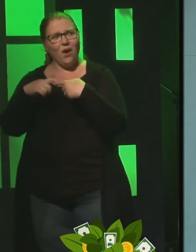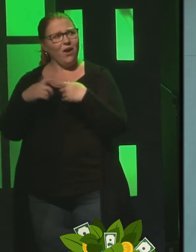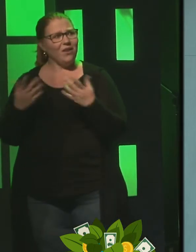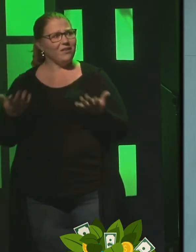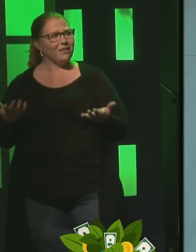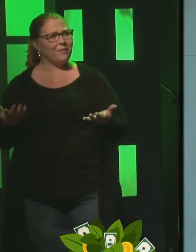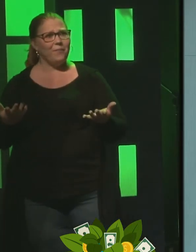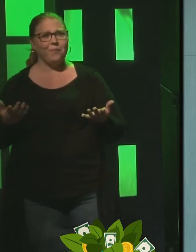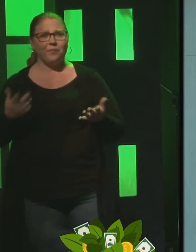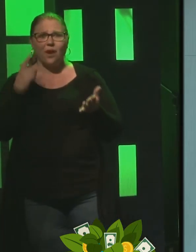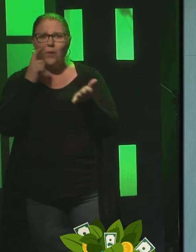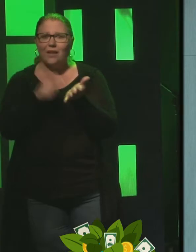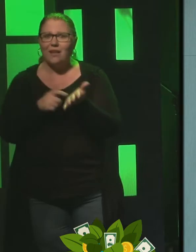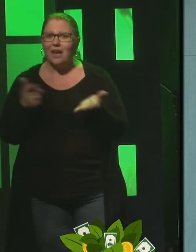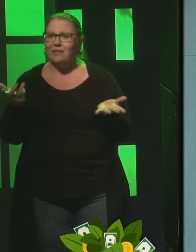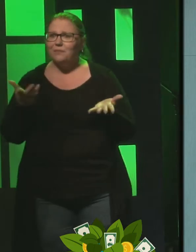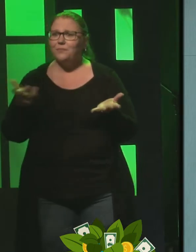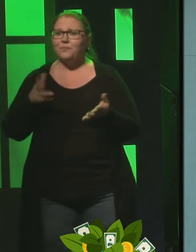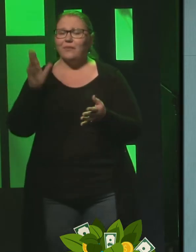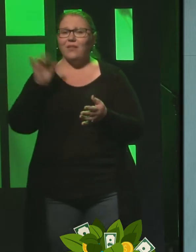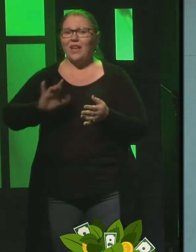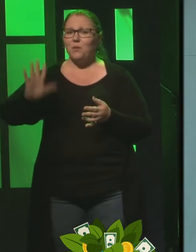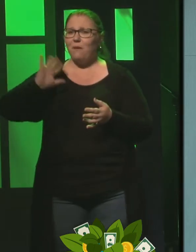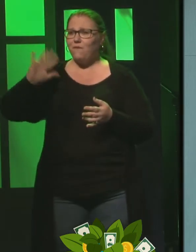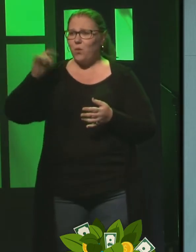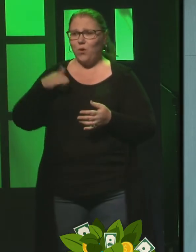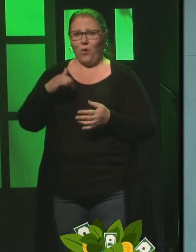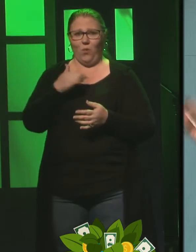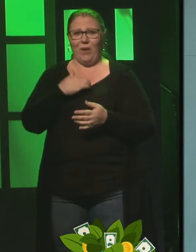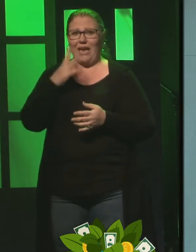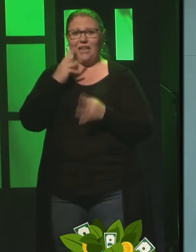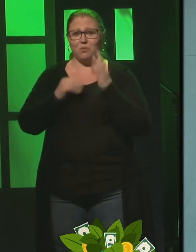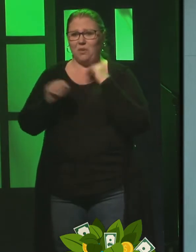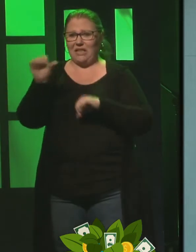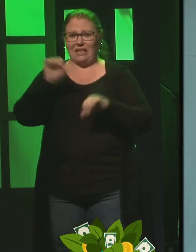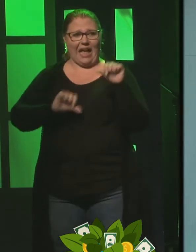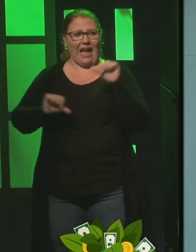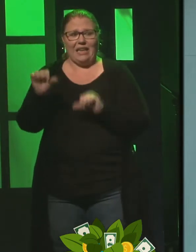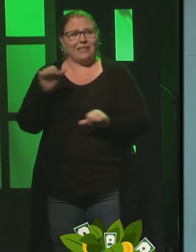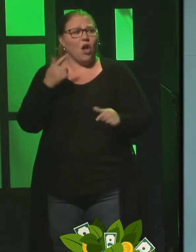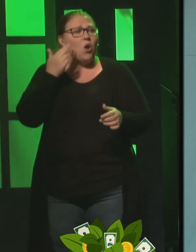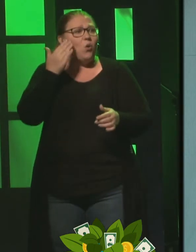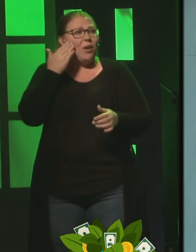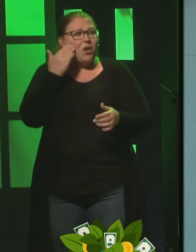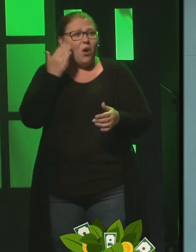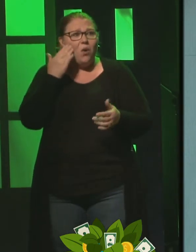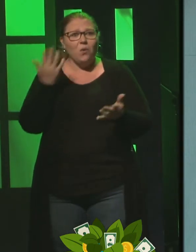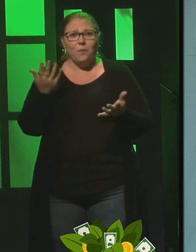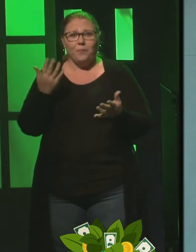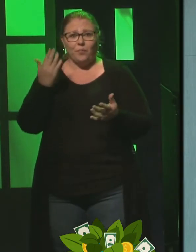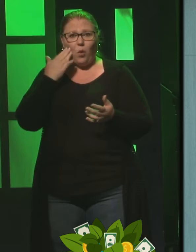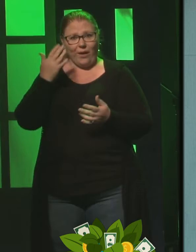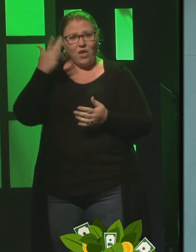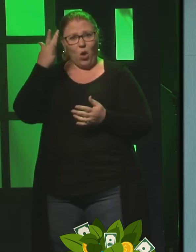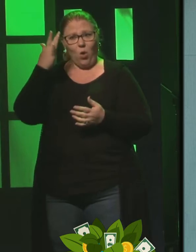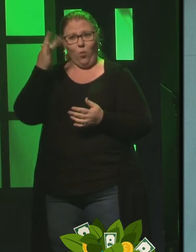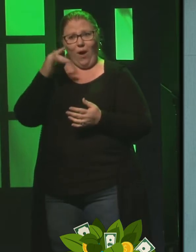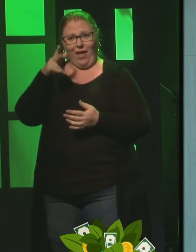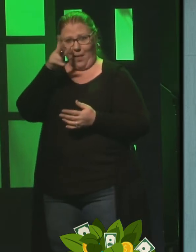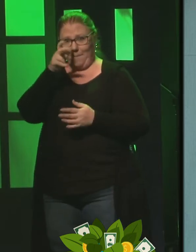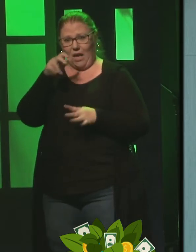second and recognize that this was before we had any kind of science, meteorology. We know why locusts